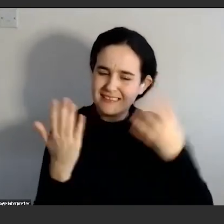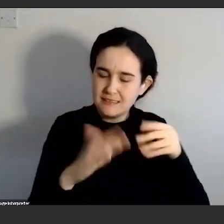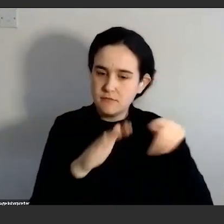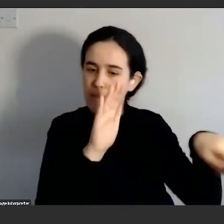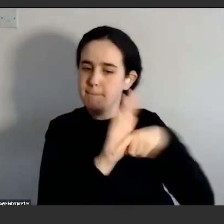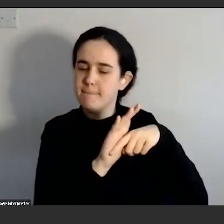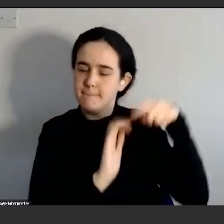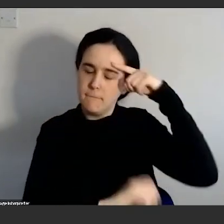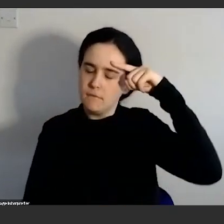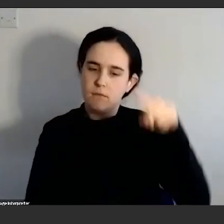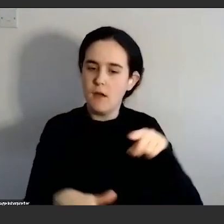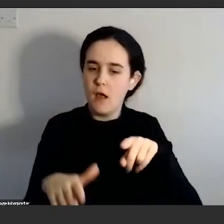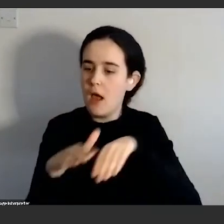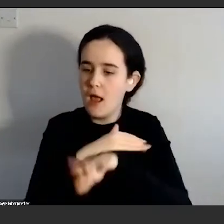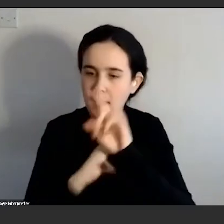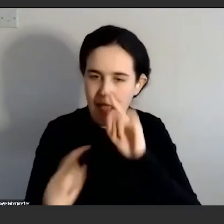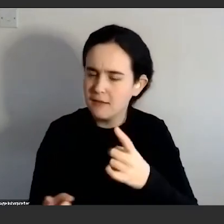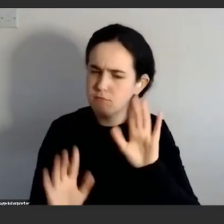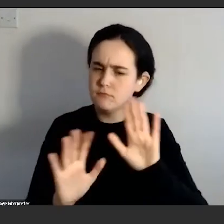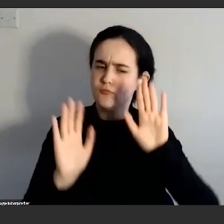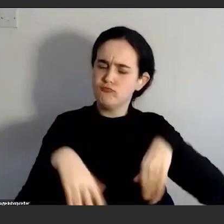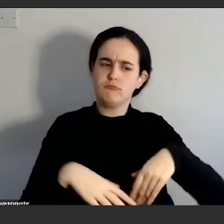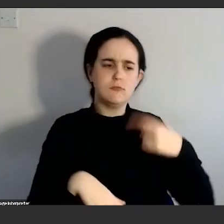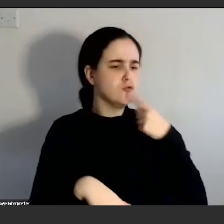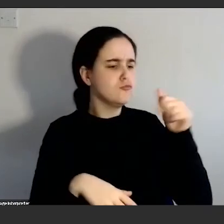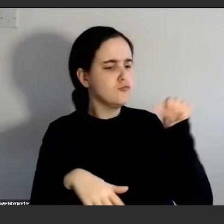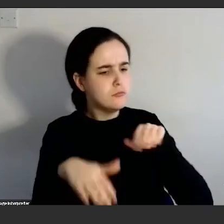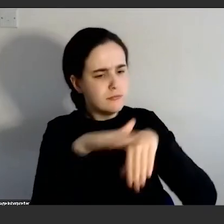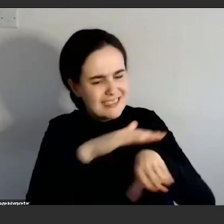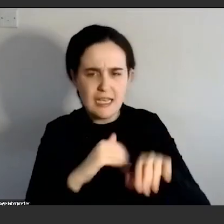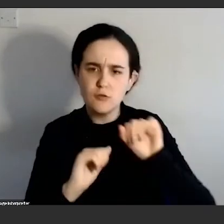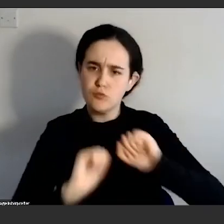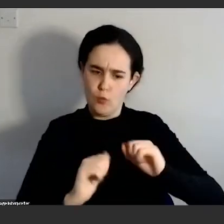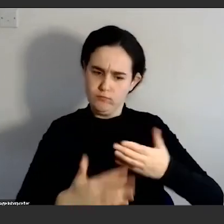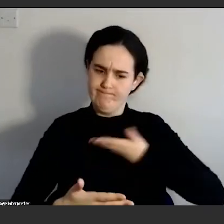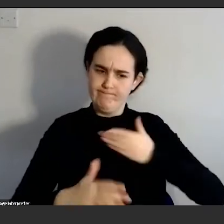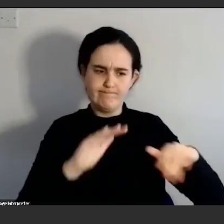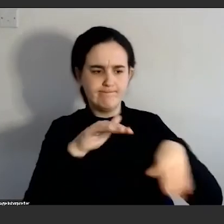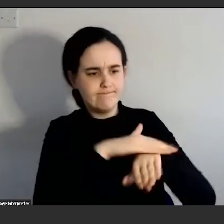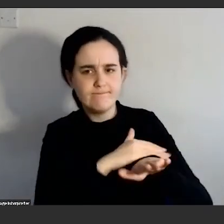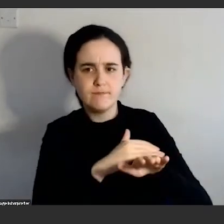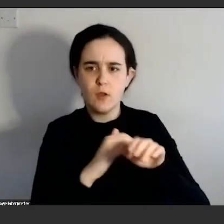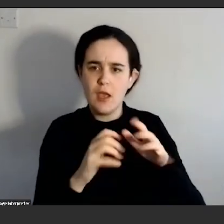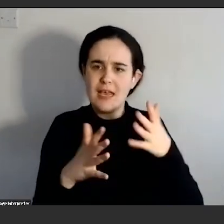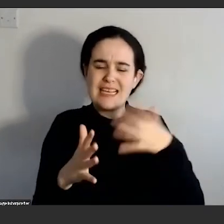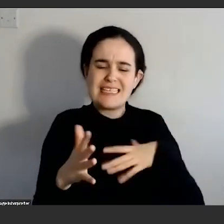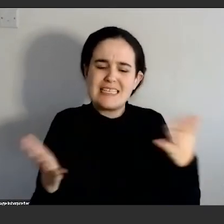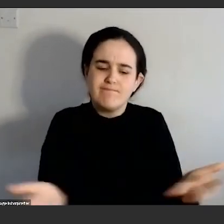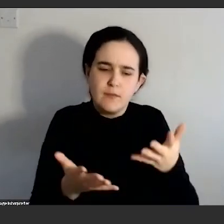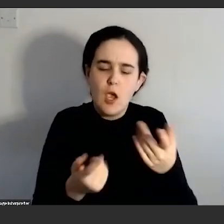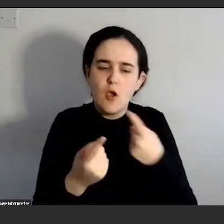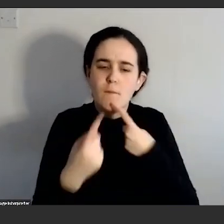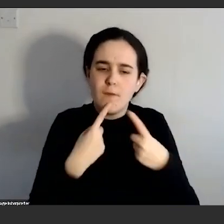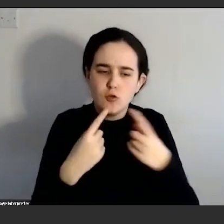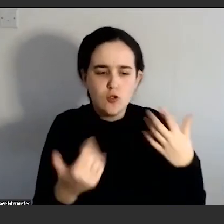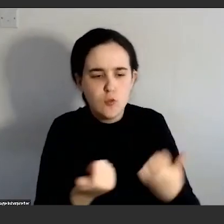what I'm saying. Formal mechanisms of participation in the health system. Right. This is what we are calling for. And universal health coverage is